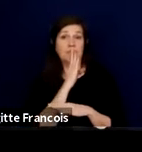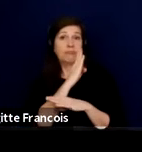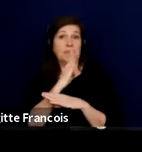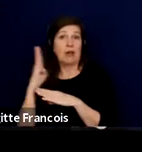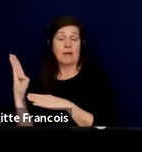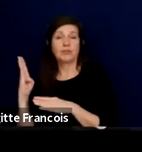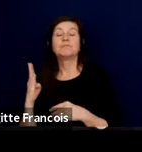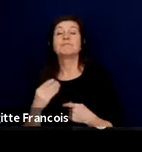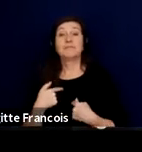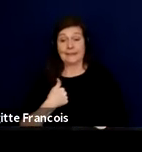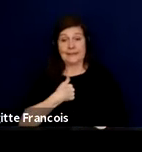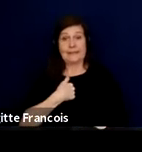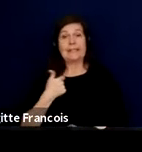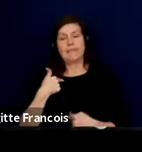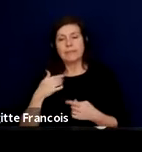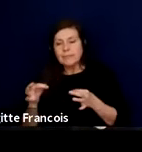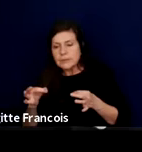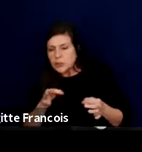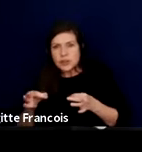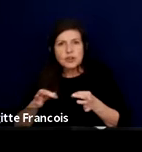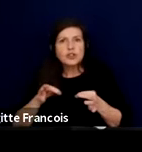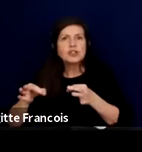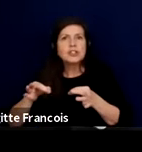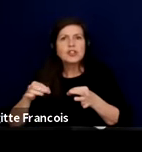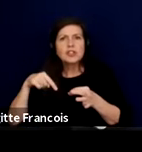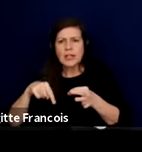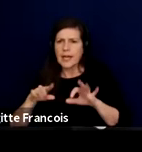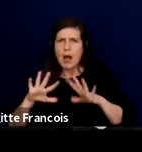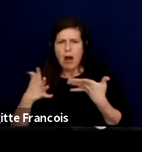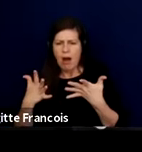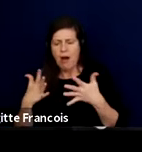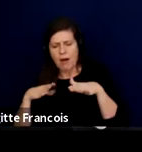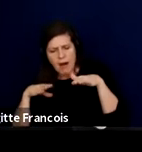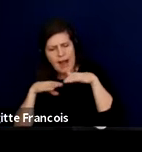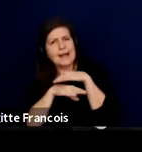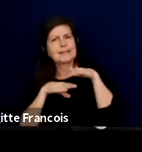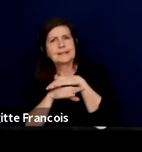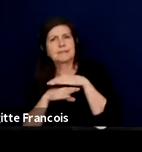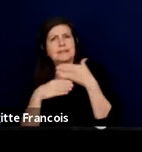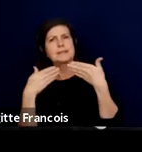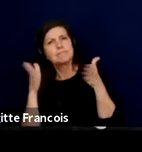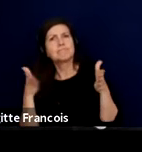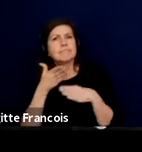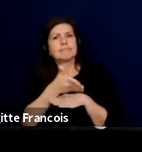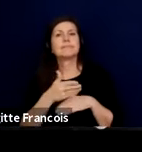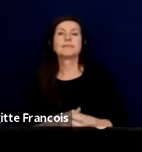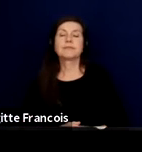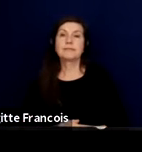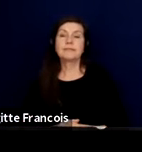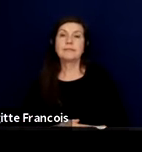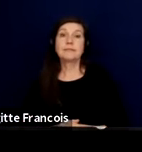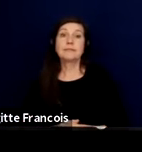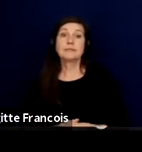a strategist for the accessibility. And what we have done is that all